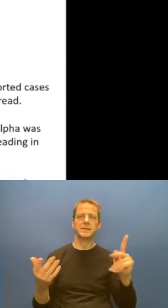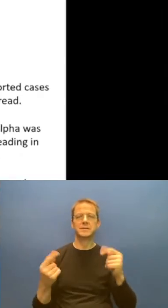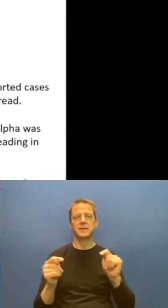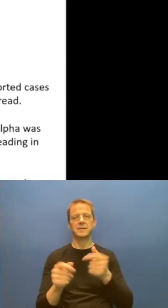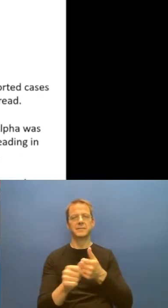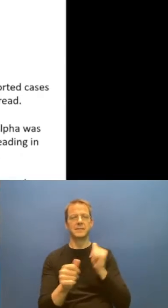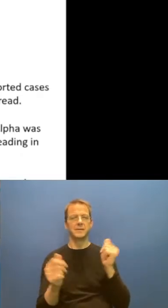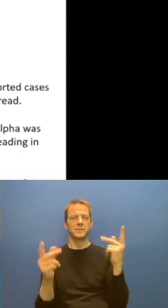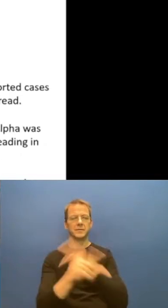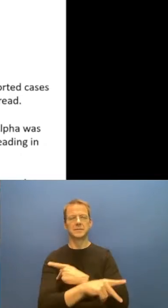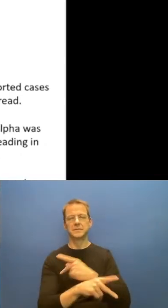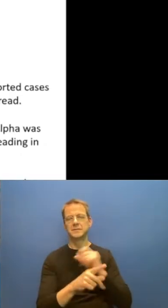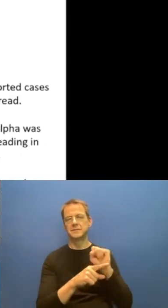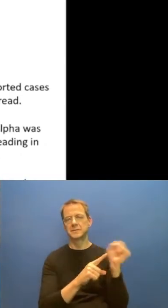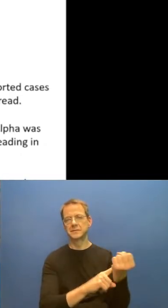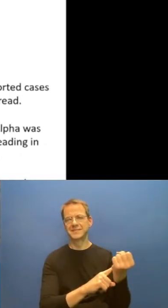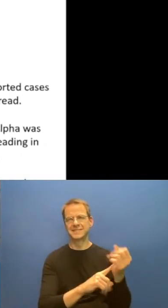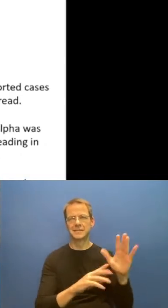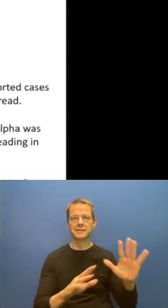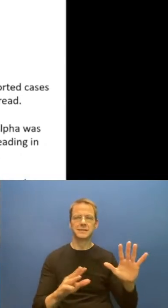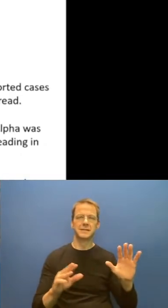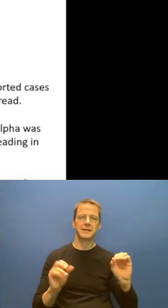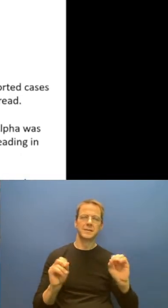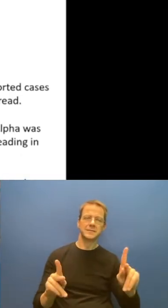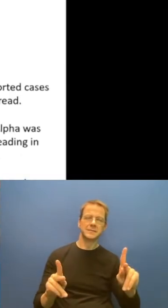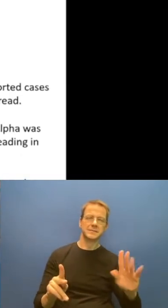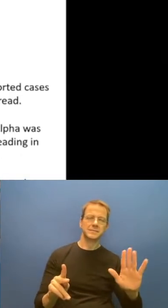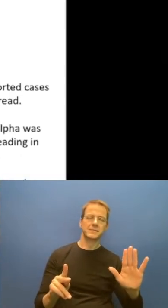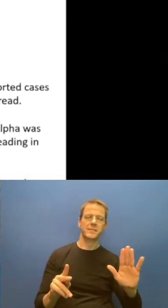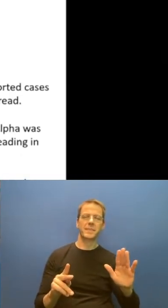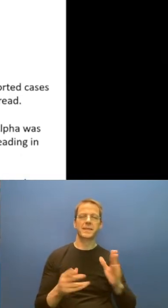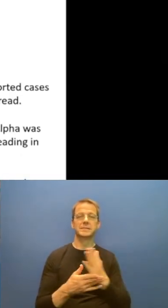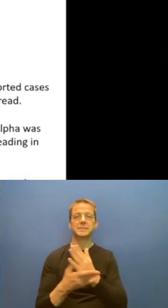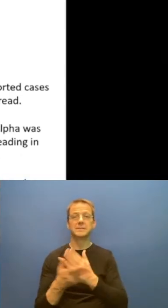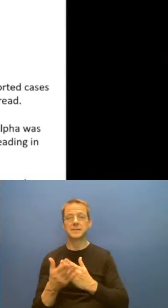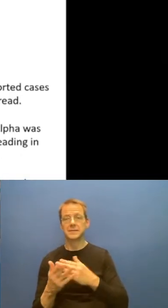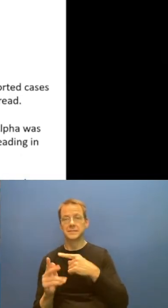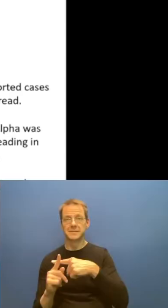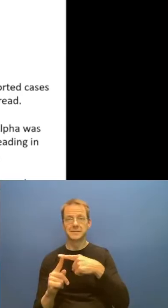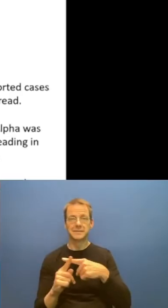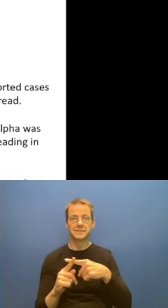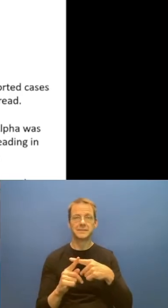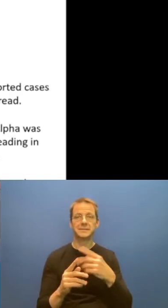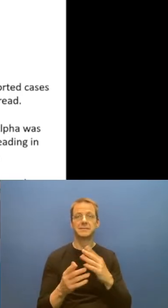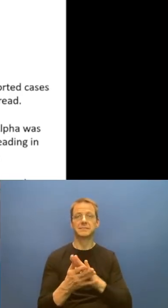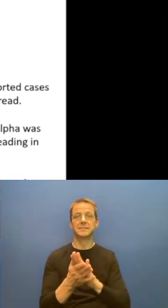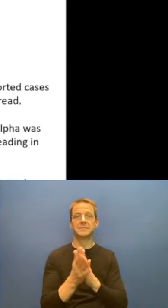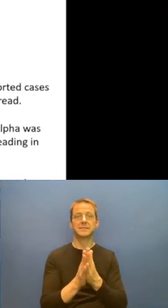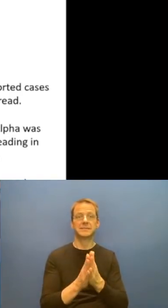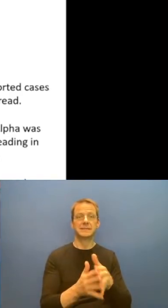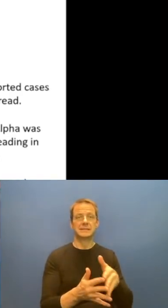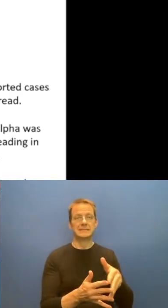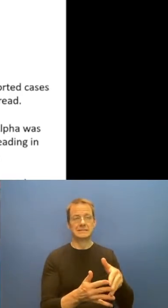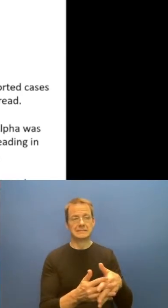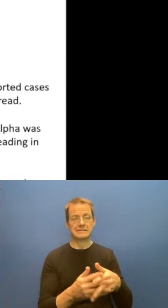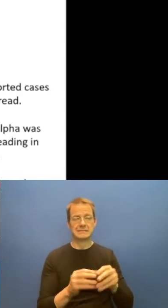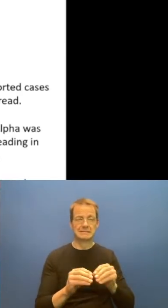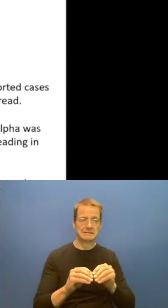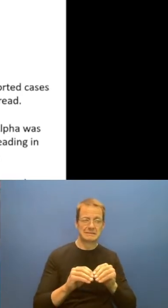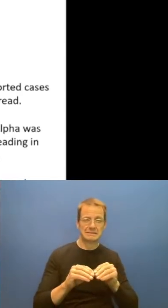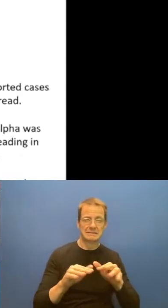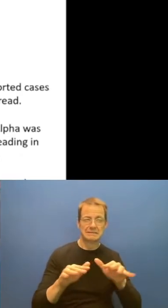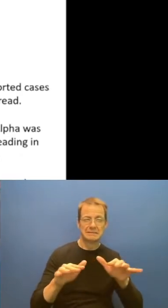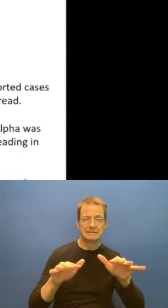of take roots and spread in the community. And that happened, we already seen on January 25th that Alpha